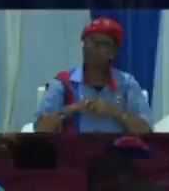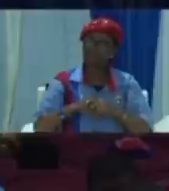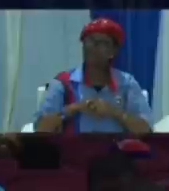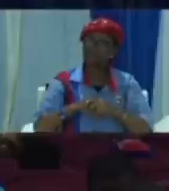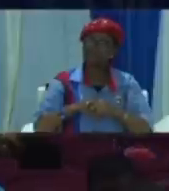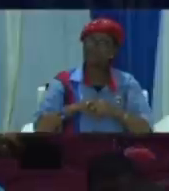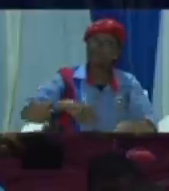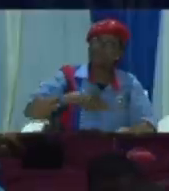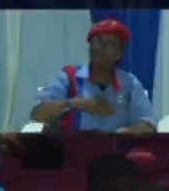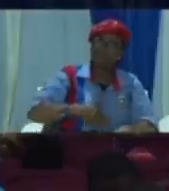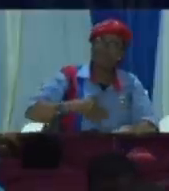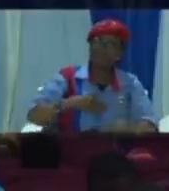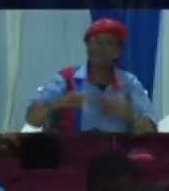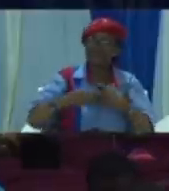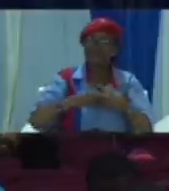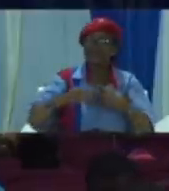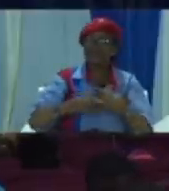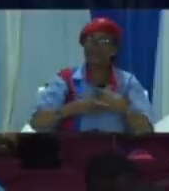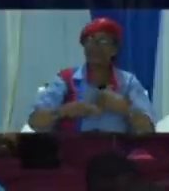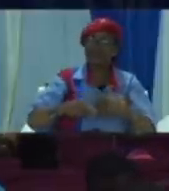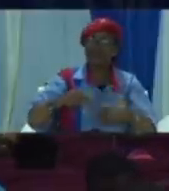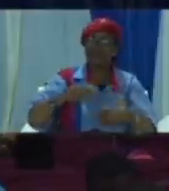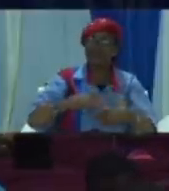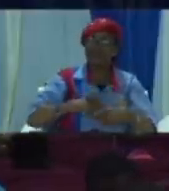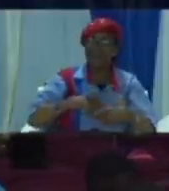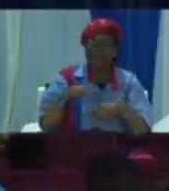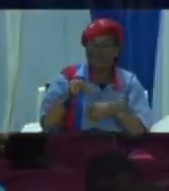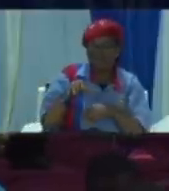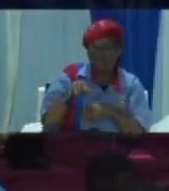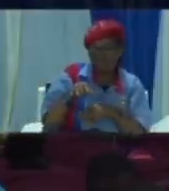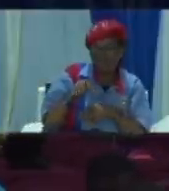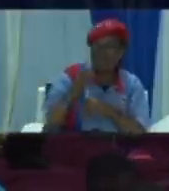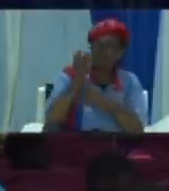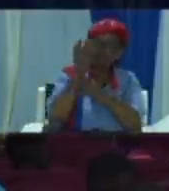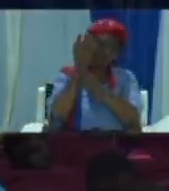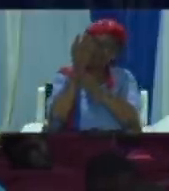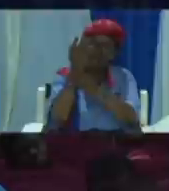please restore my withered hand.